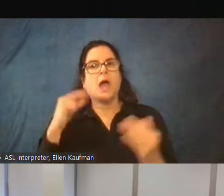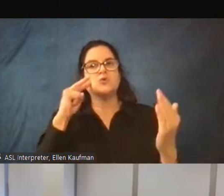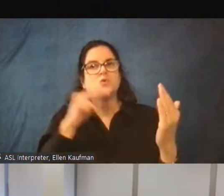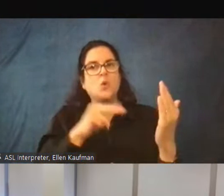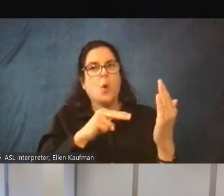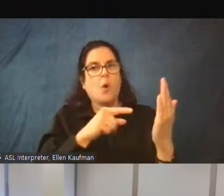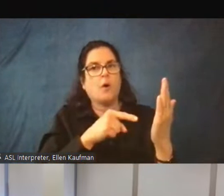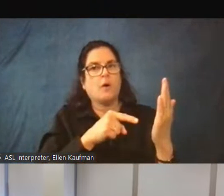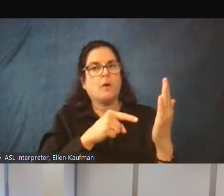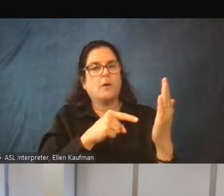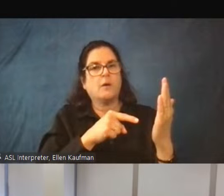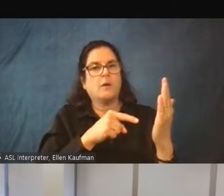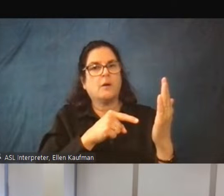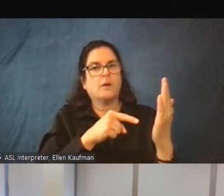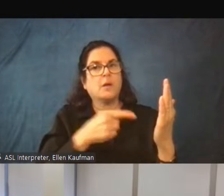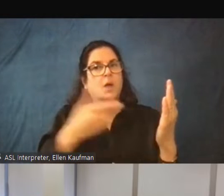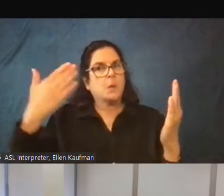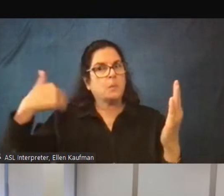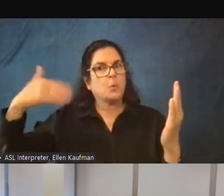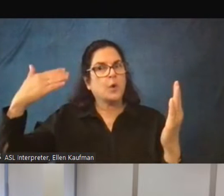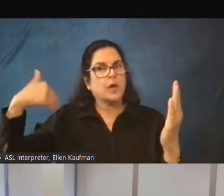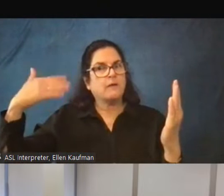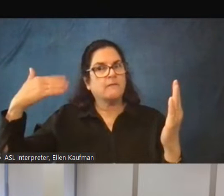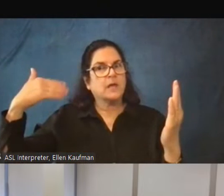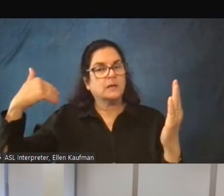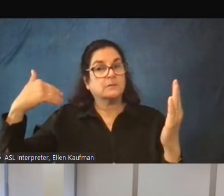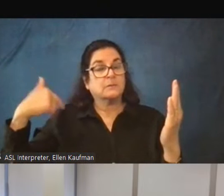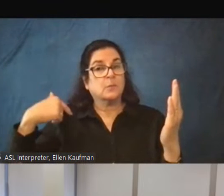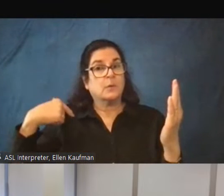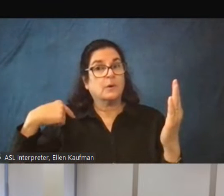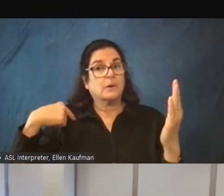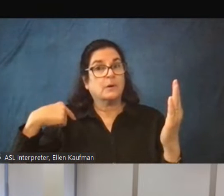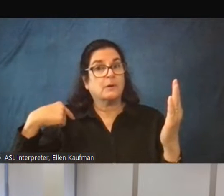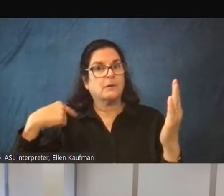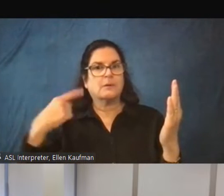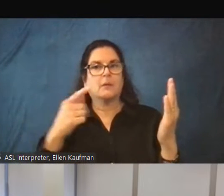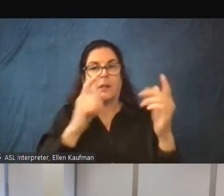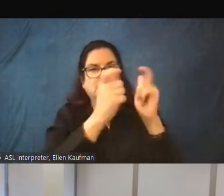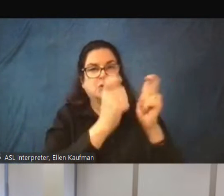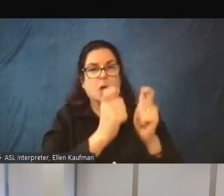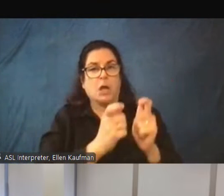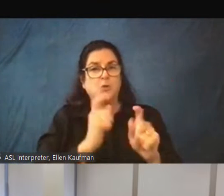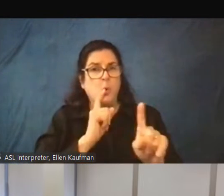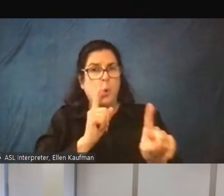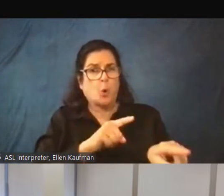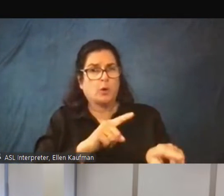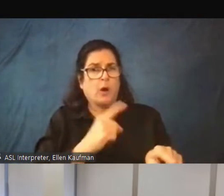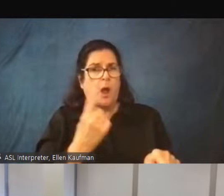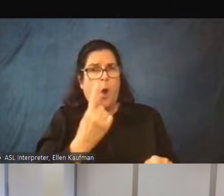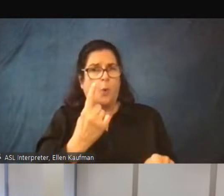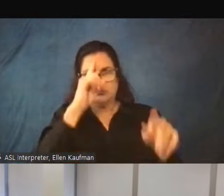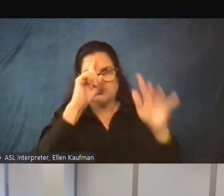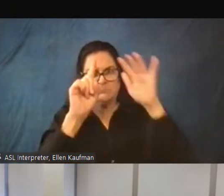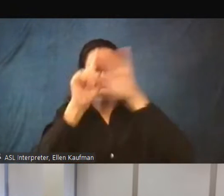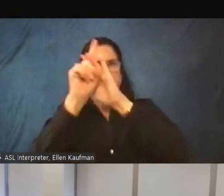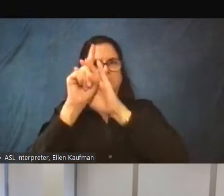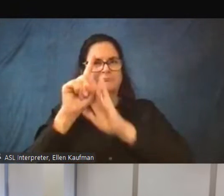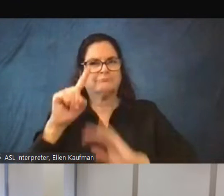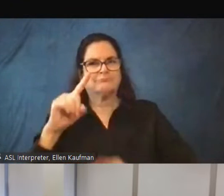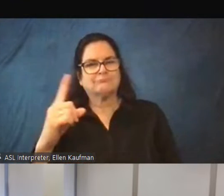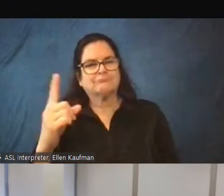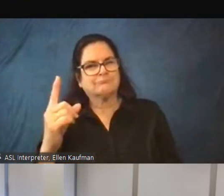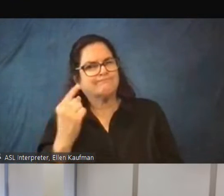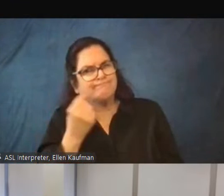been previous, and when I see all these change orders, it always raises questions for me. And